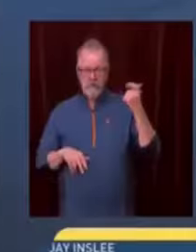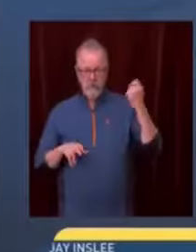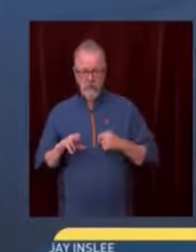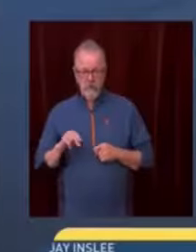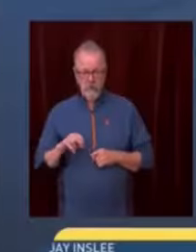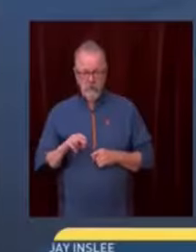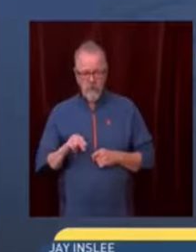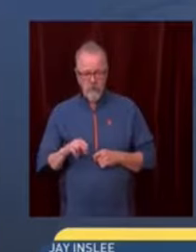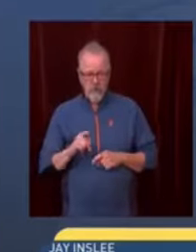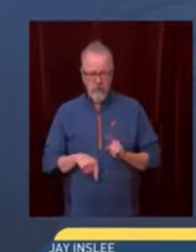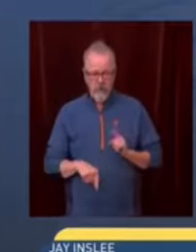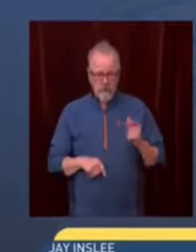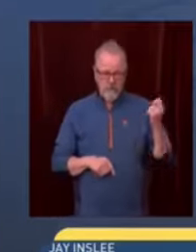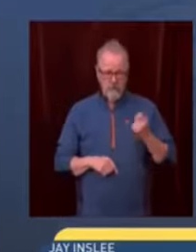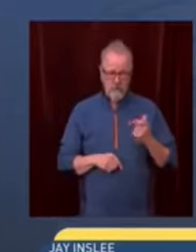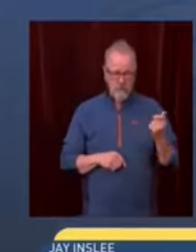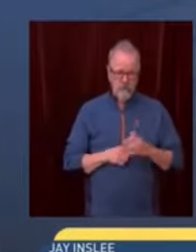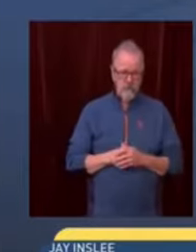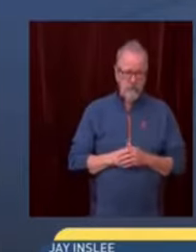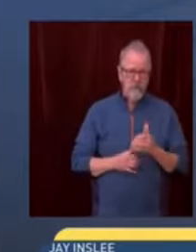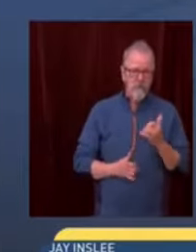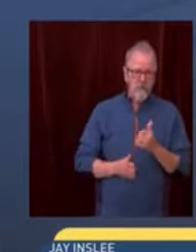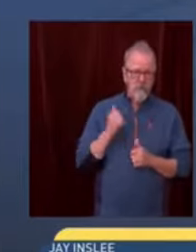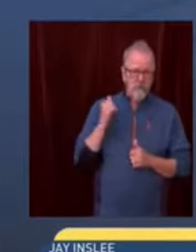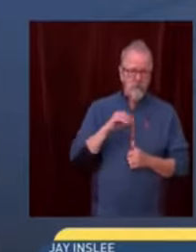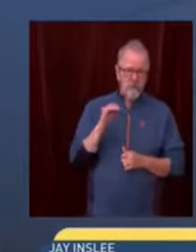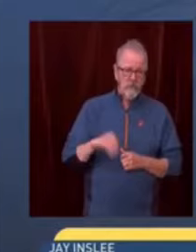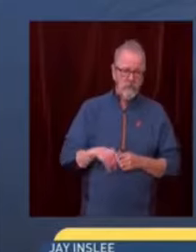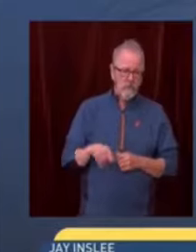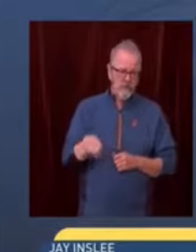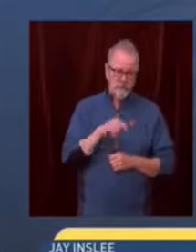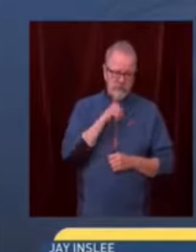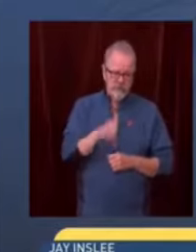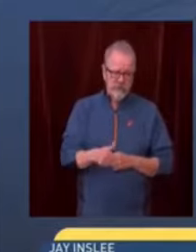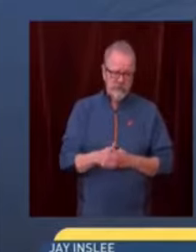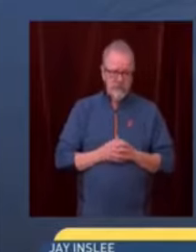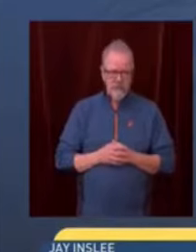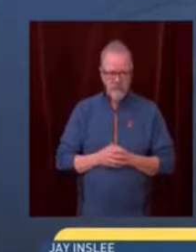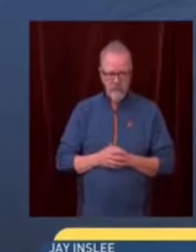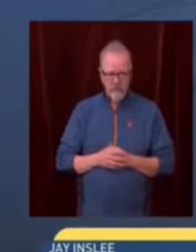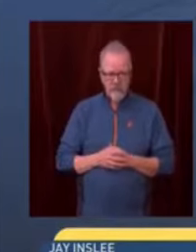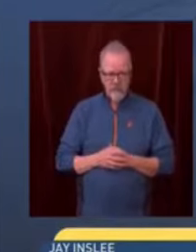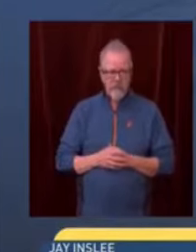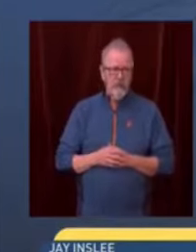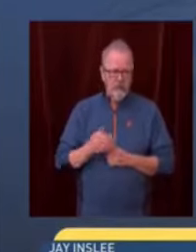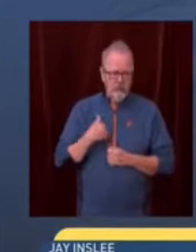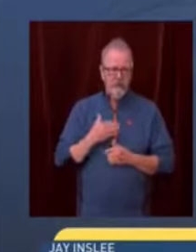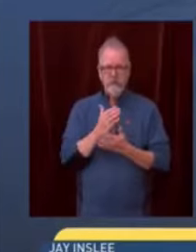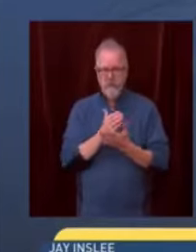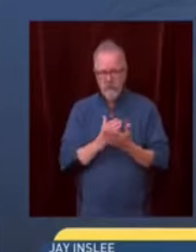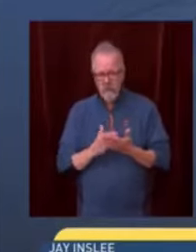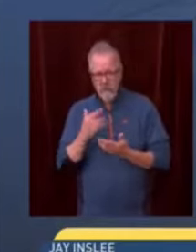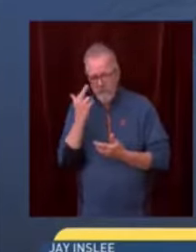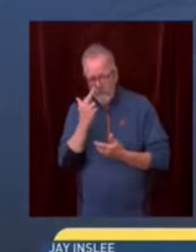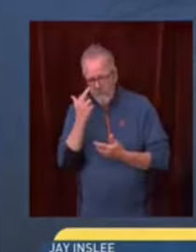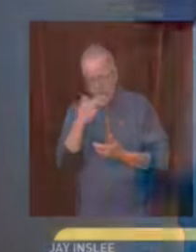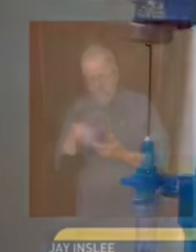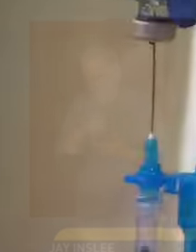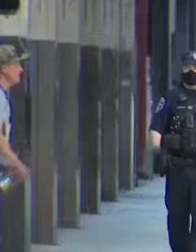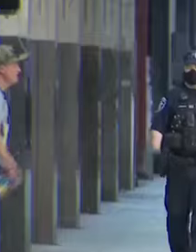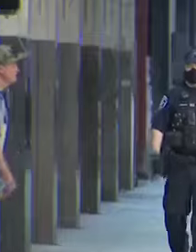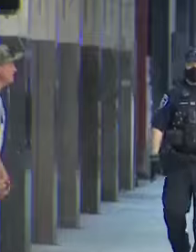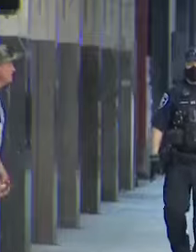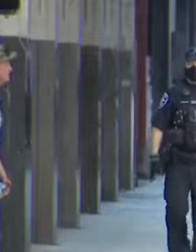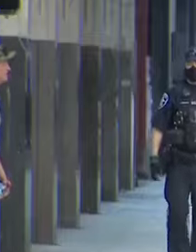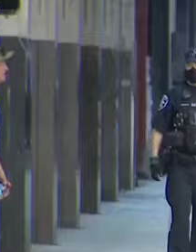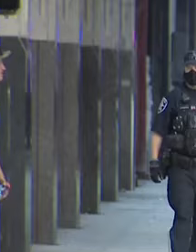The large majority of that will not receive it. But there may be some circumstances where they could qualify, so it's not an absolute black and white.